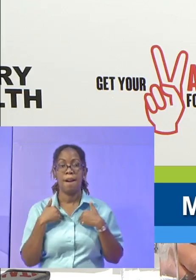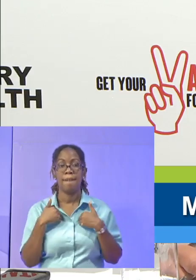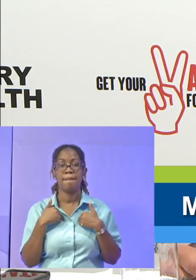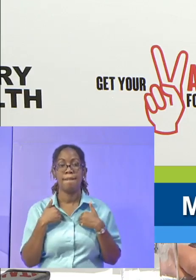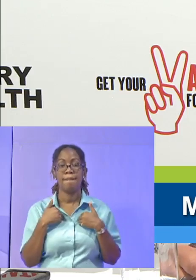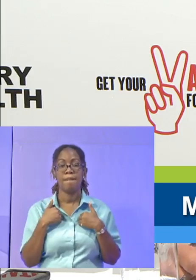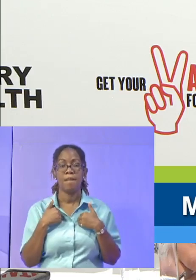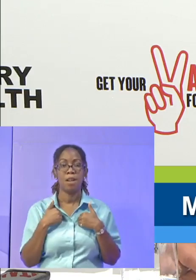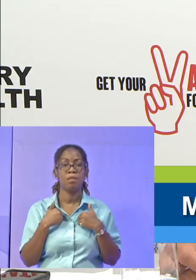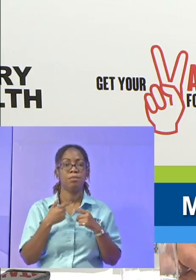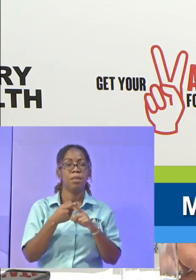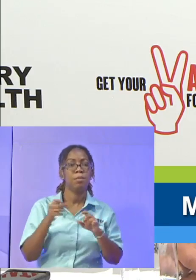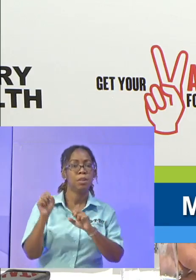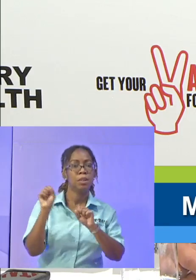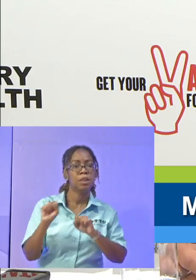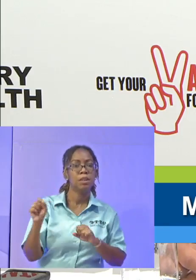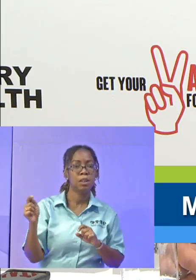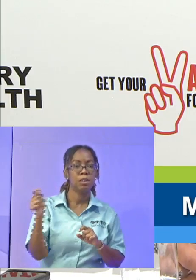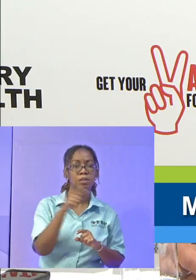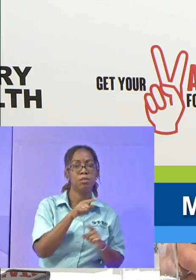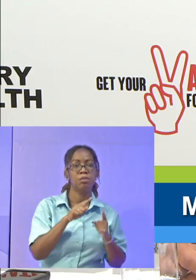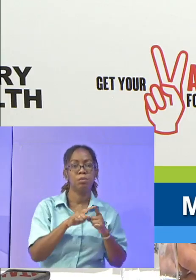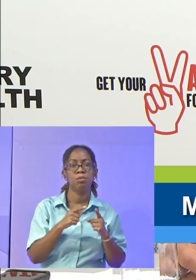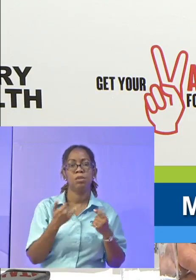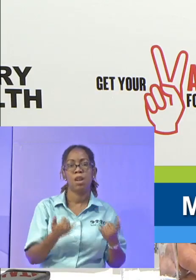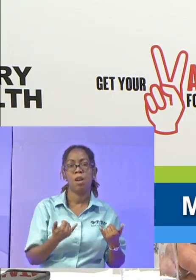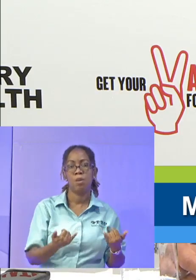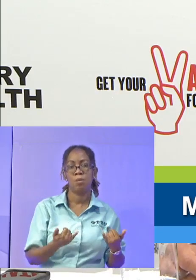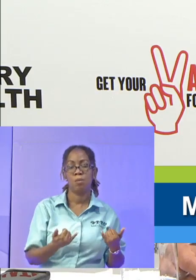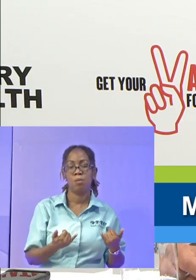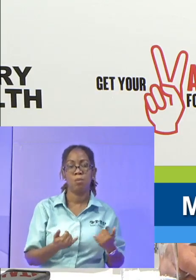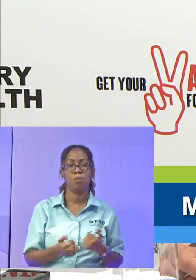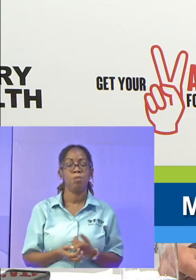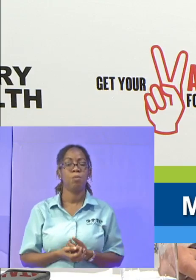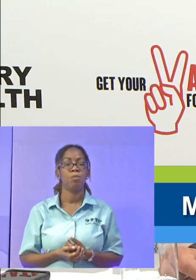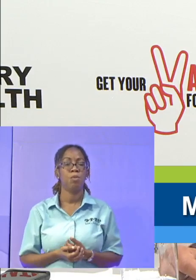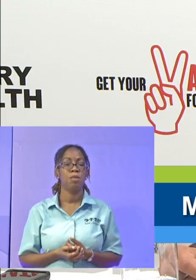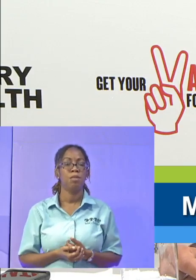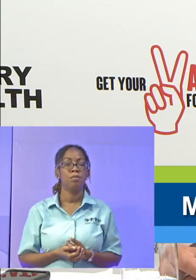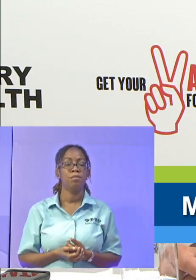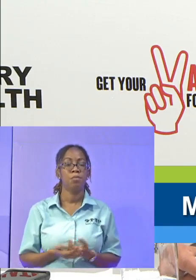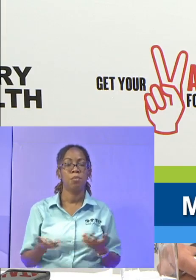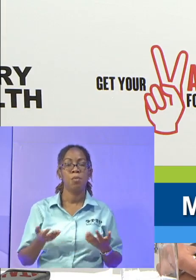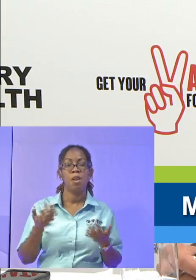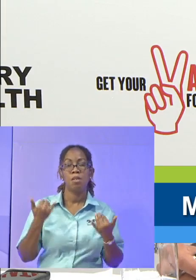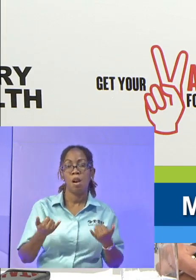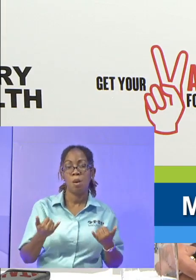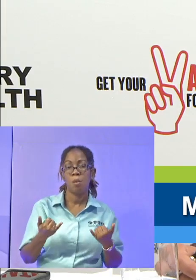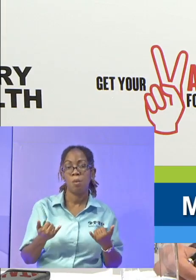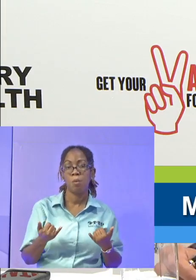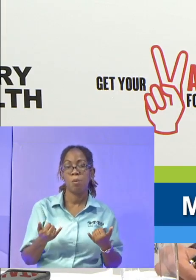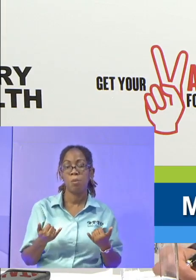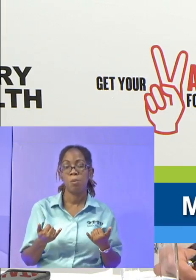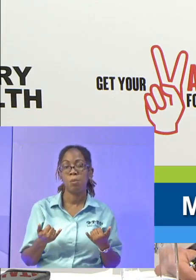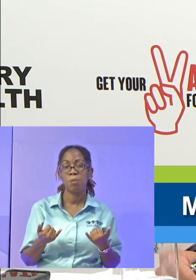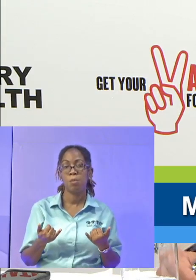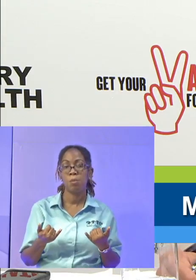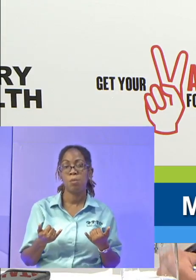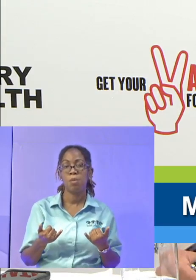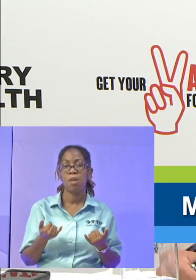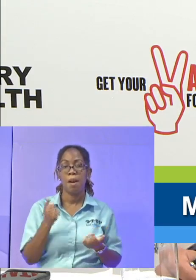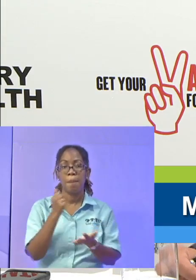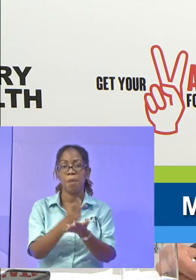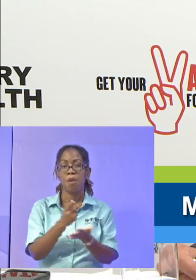Saturday and this morning, seems to indicate that at this time, the approval